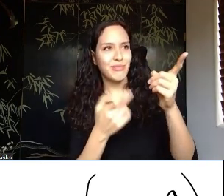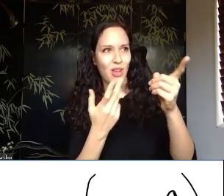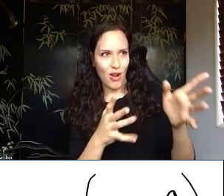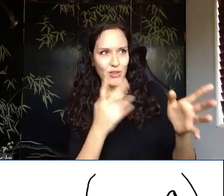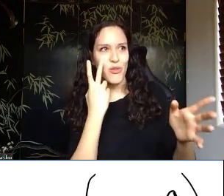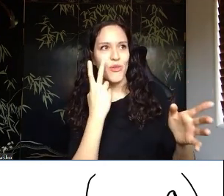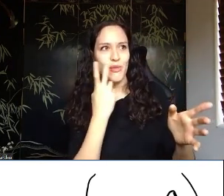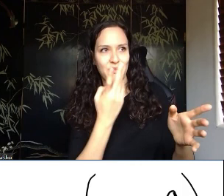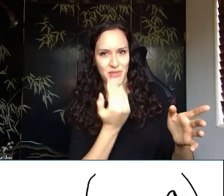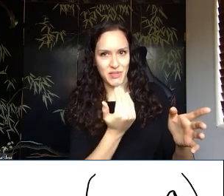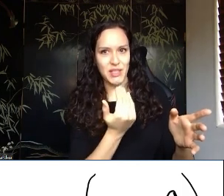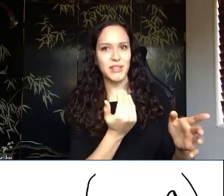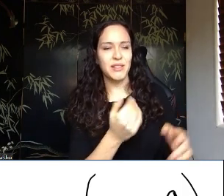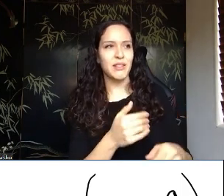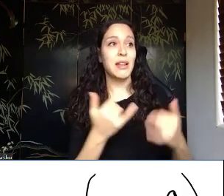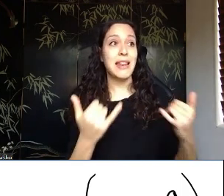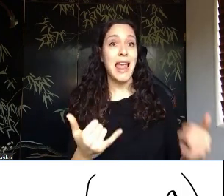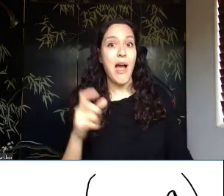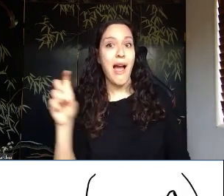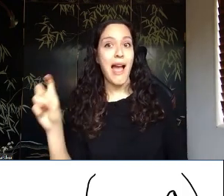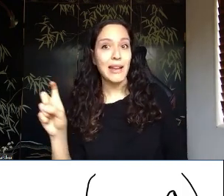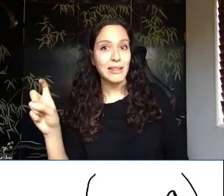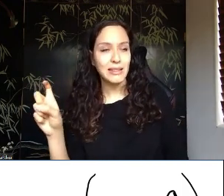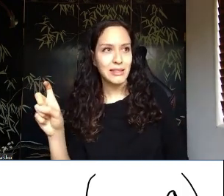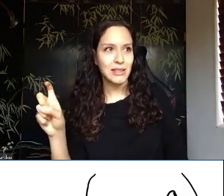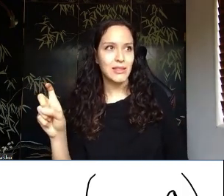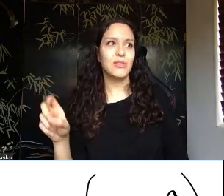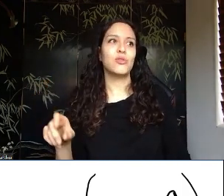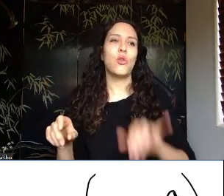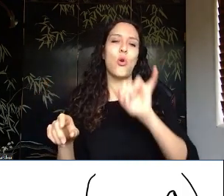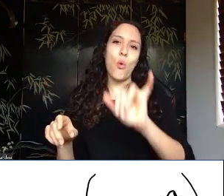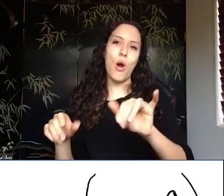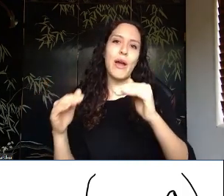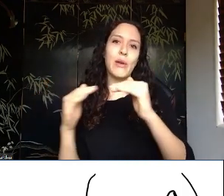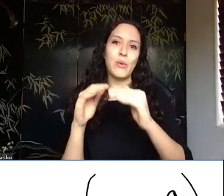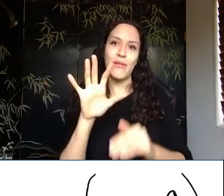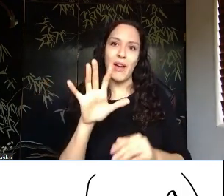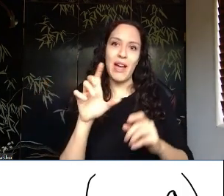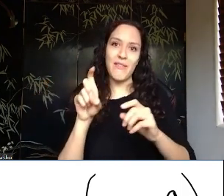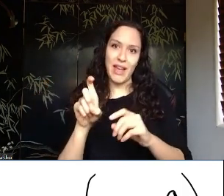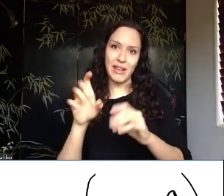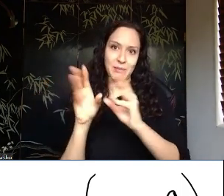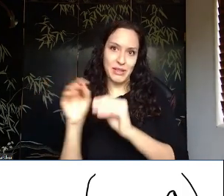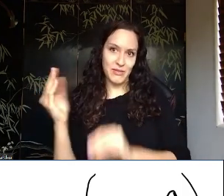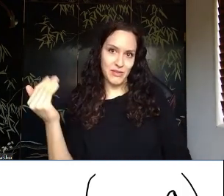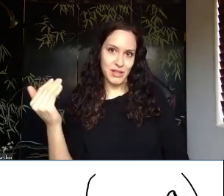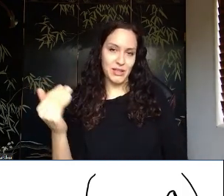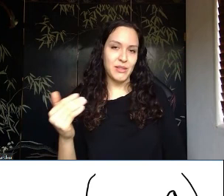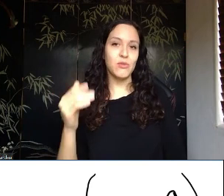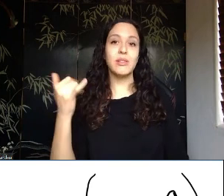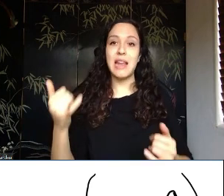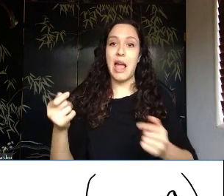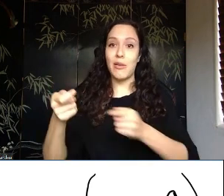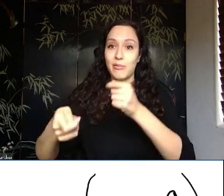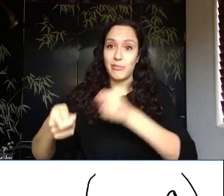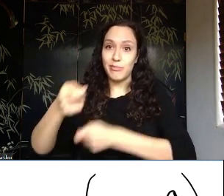find the x-intercept. Y equals 5x plus 15. Plug in 0 for